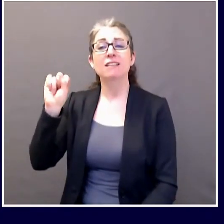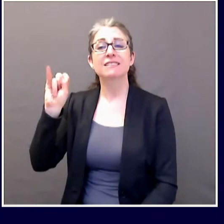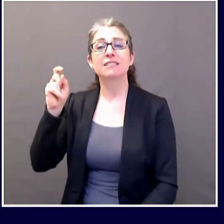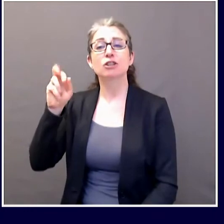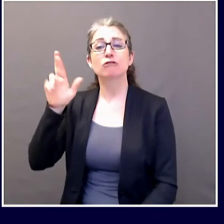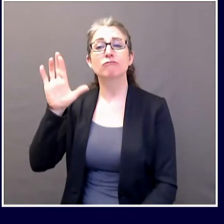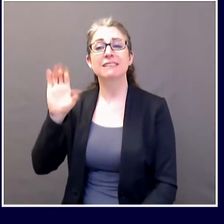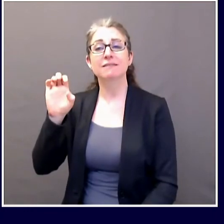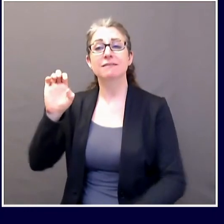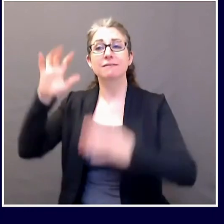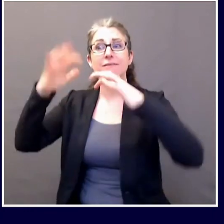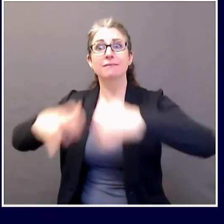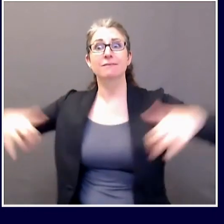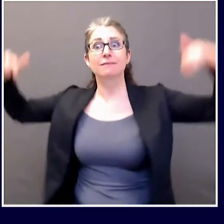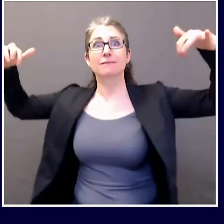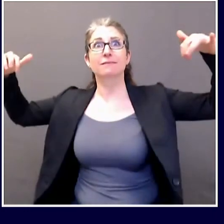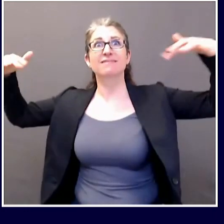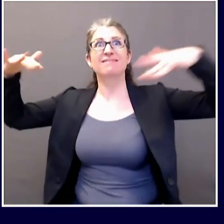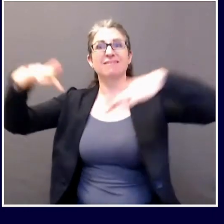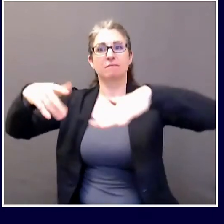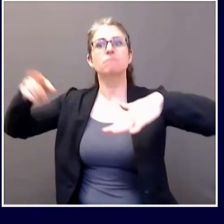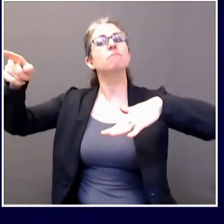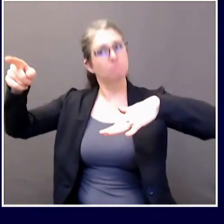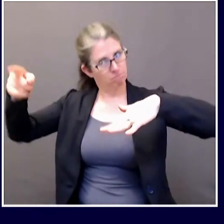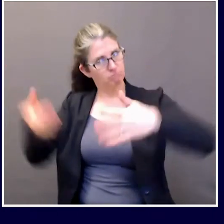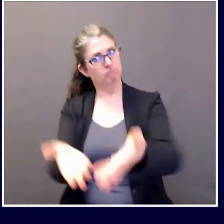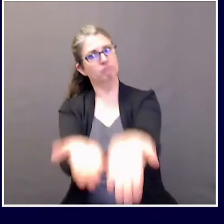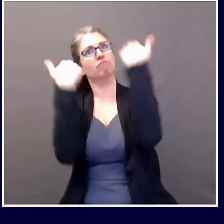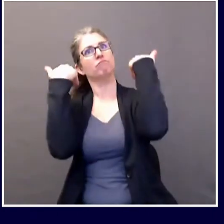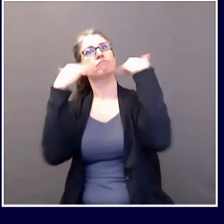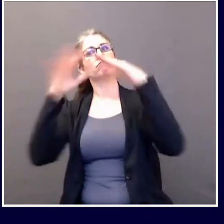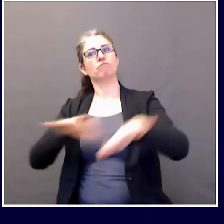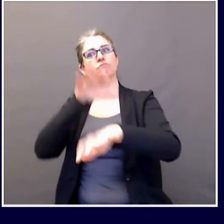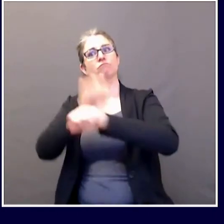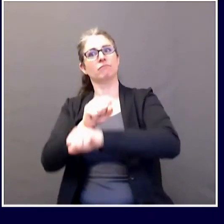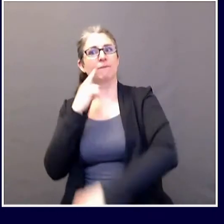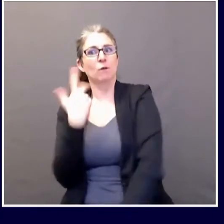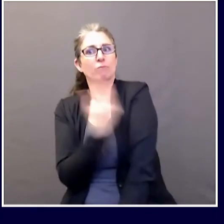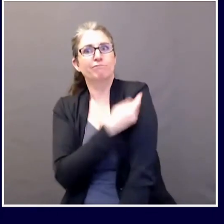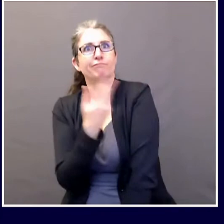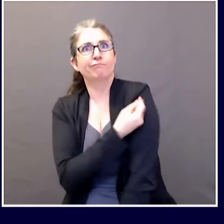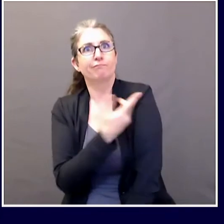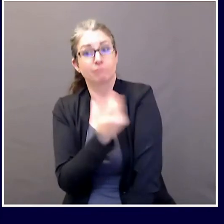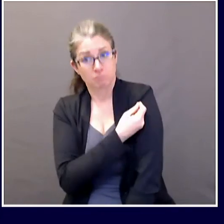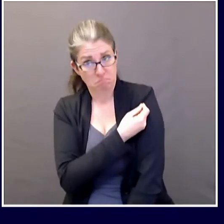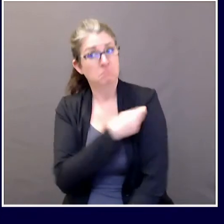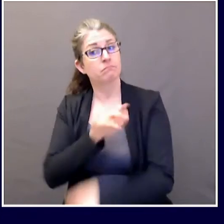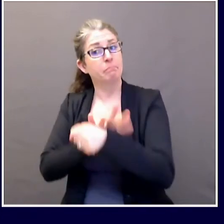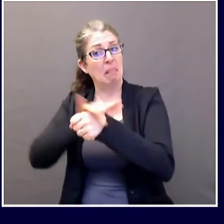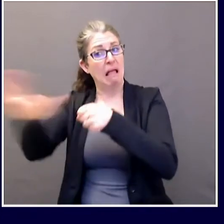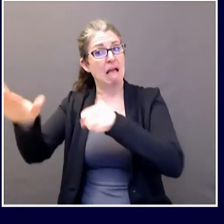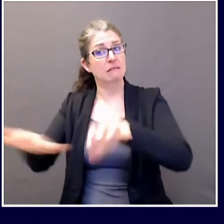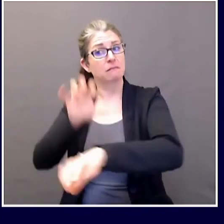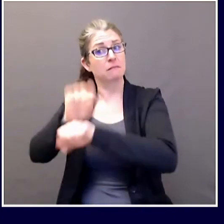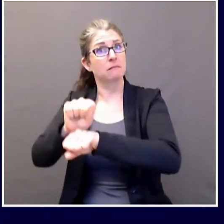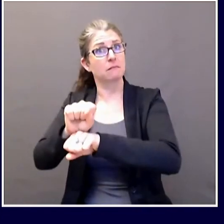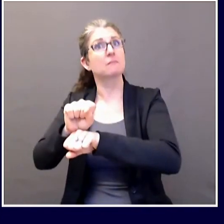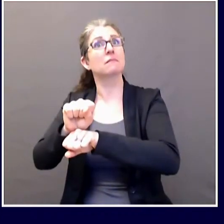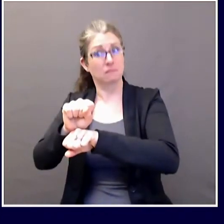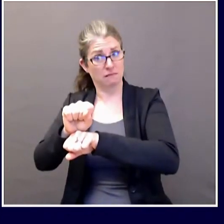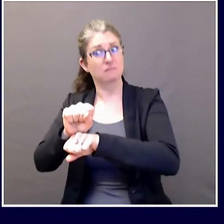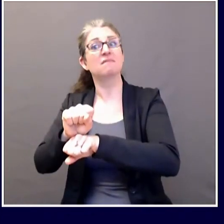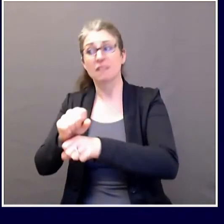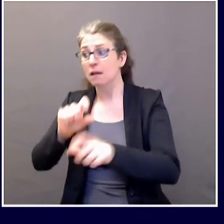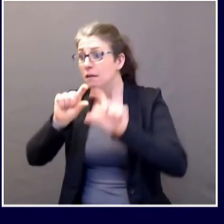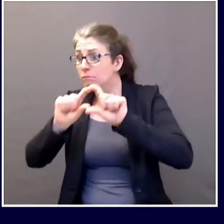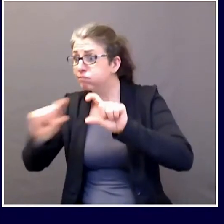COVID-19 vaccination at the Cross Insurance Center in Bangor. I checked in with the team there earlier today, and again, because of